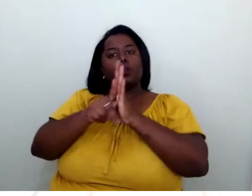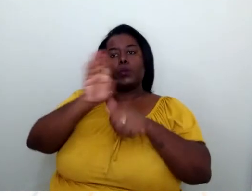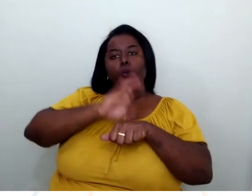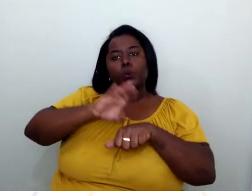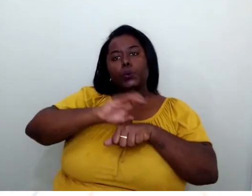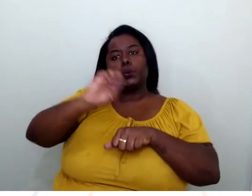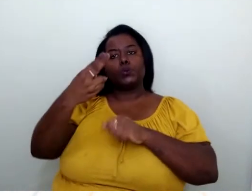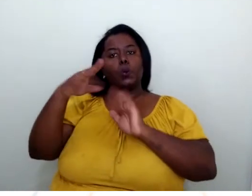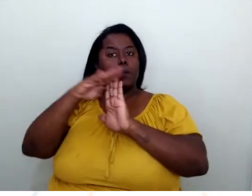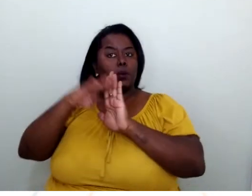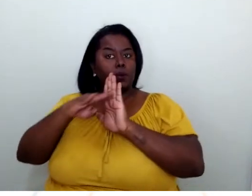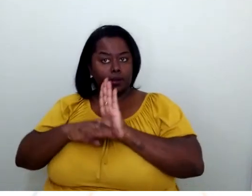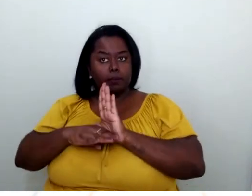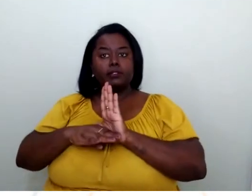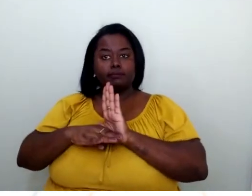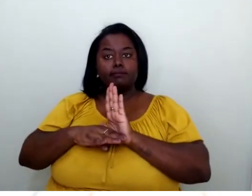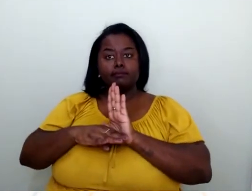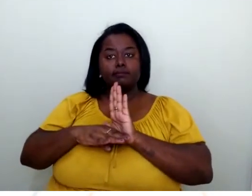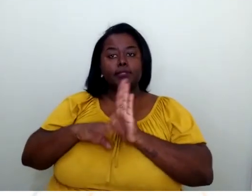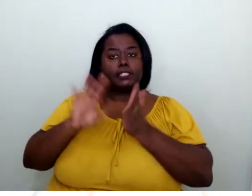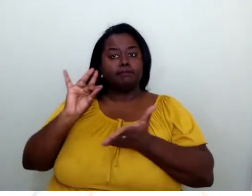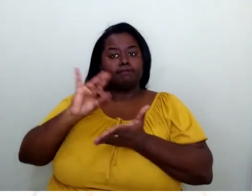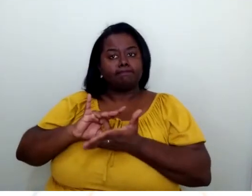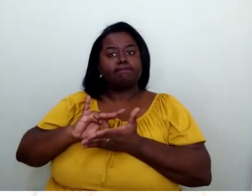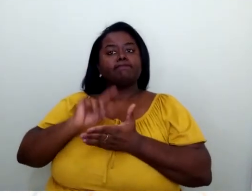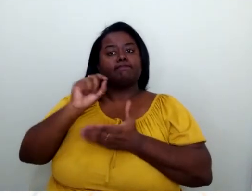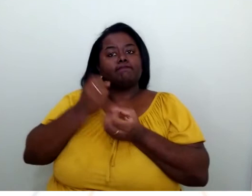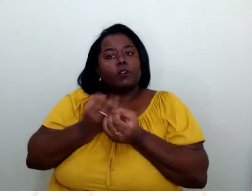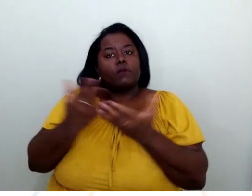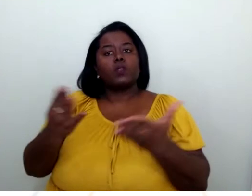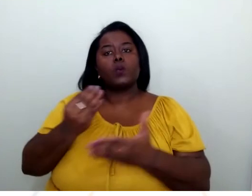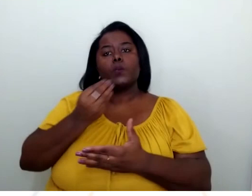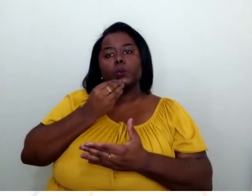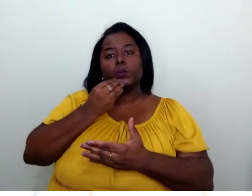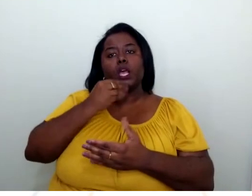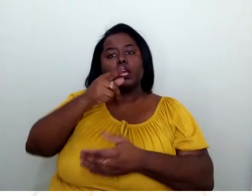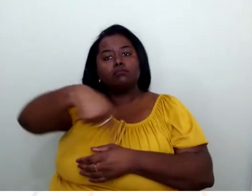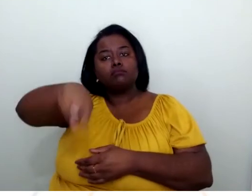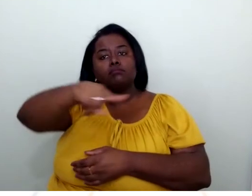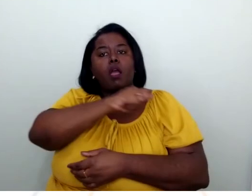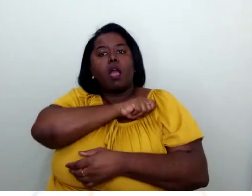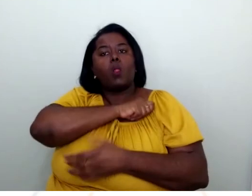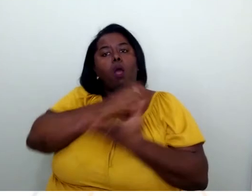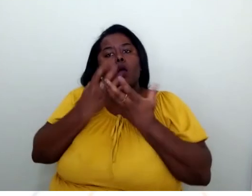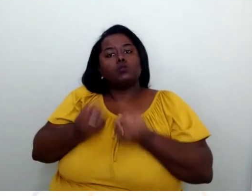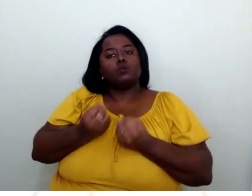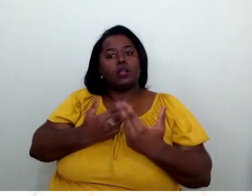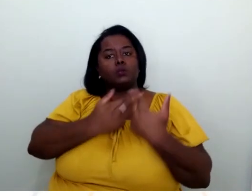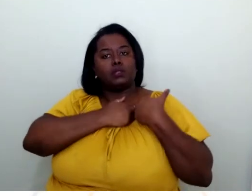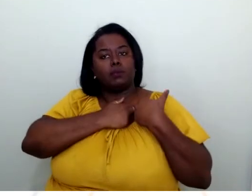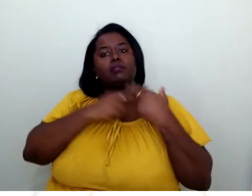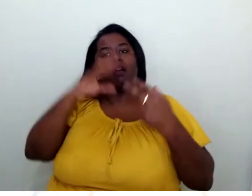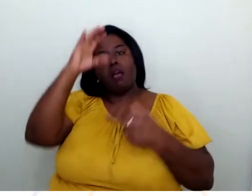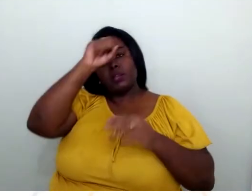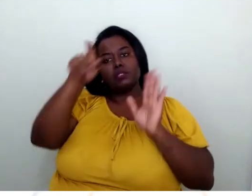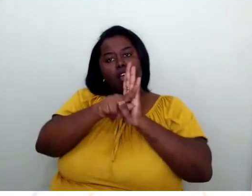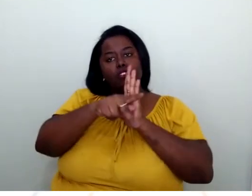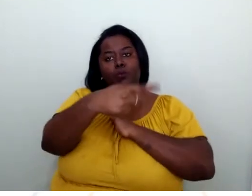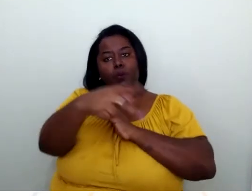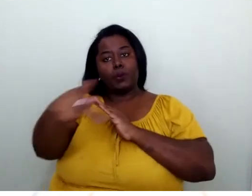Facilitation, this really is the central activity of an educational community. And what we were emphasizing